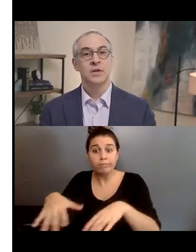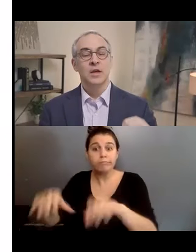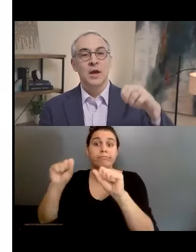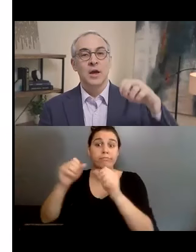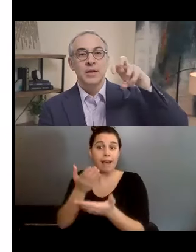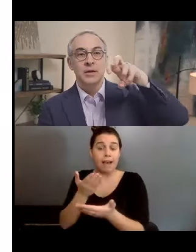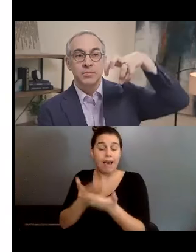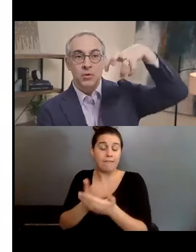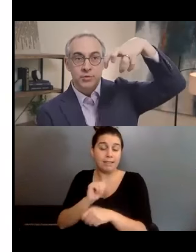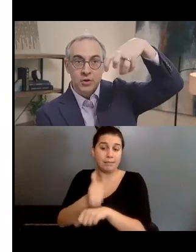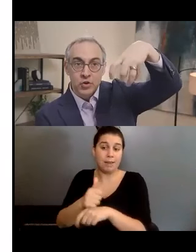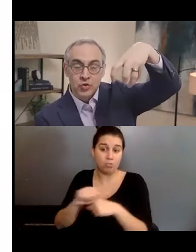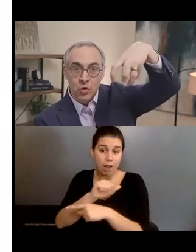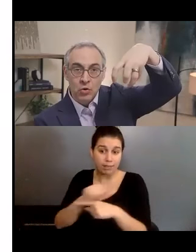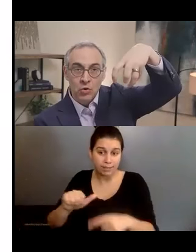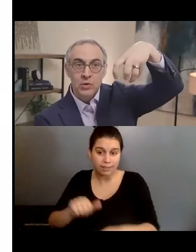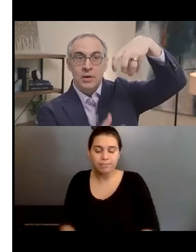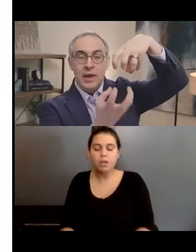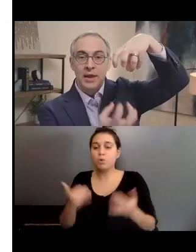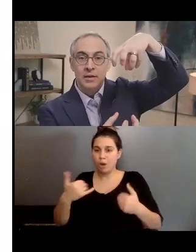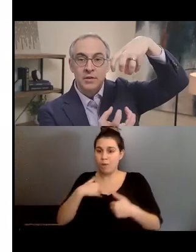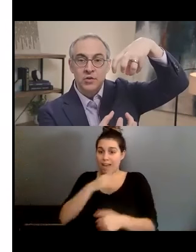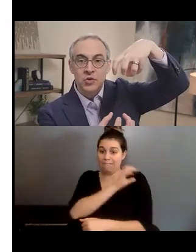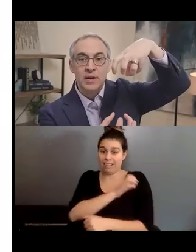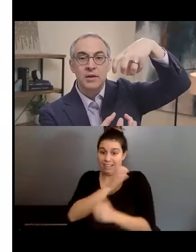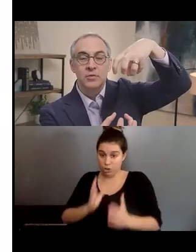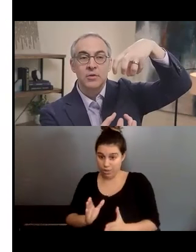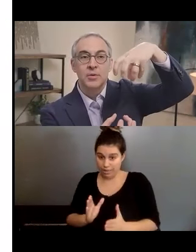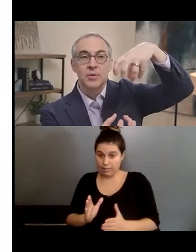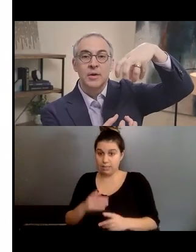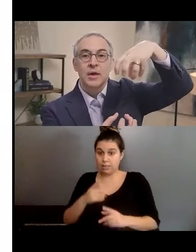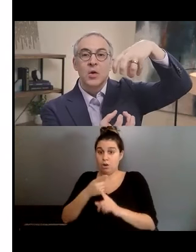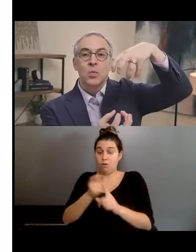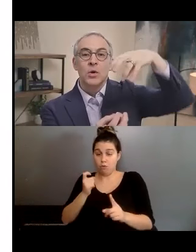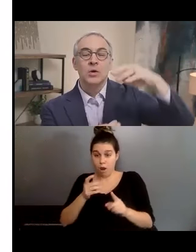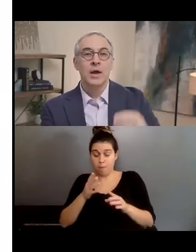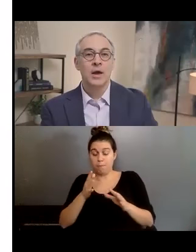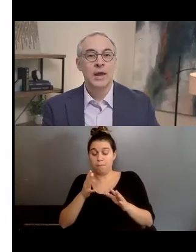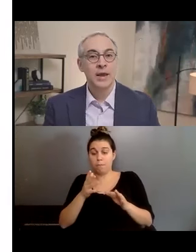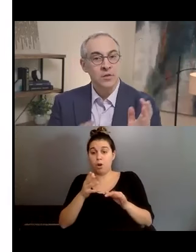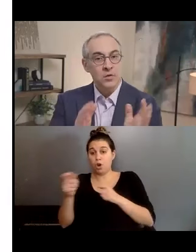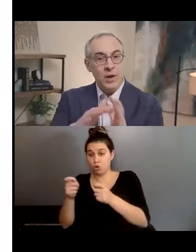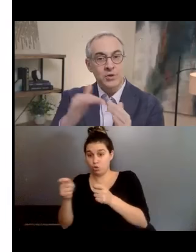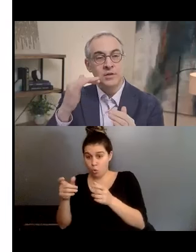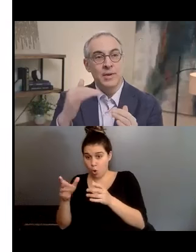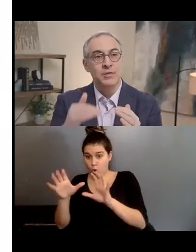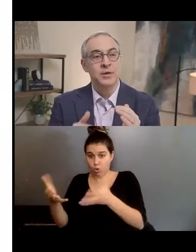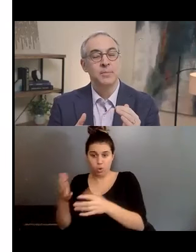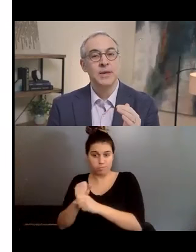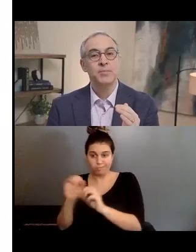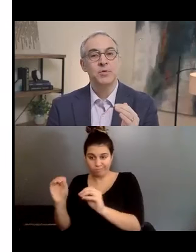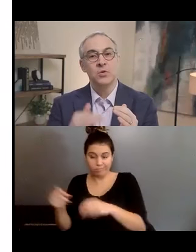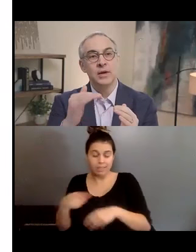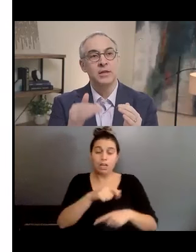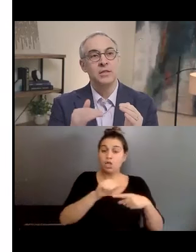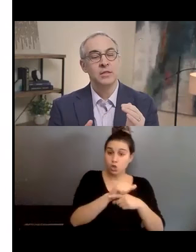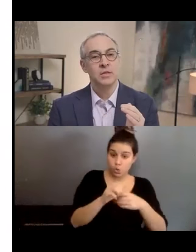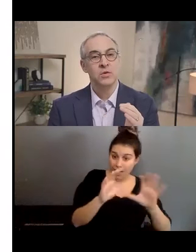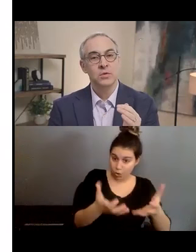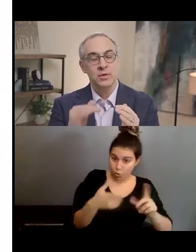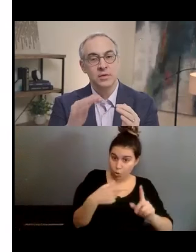clinicians in both the control and the training group will answer questions about the people who